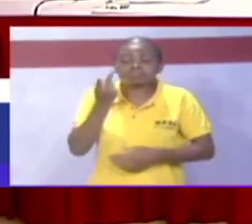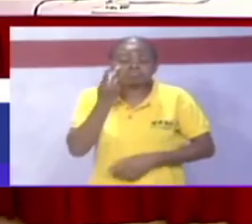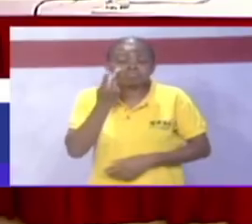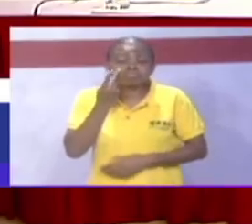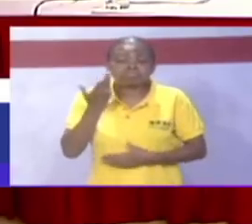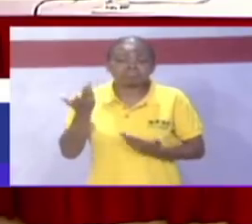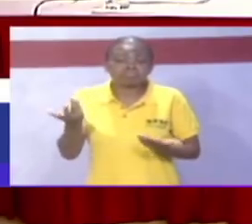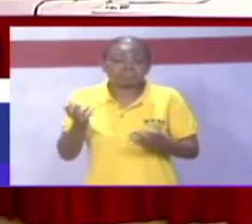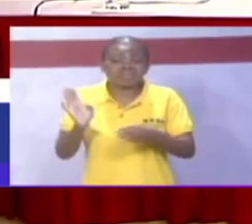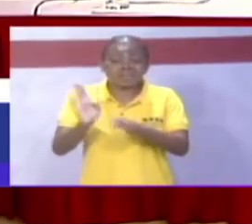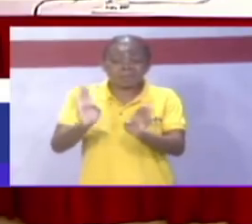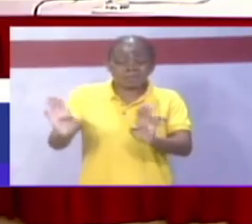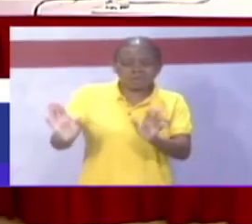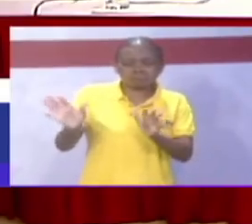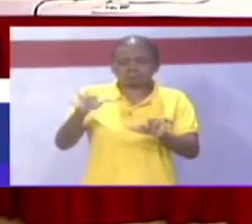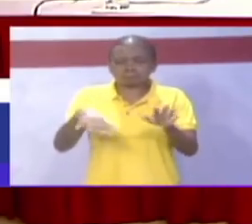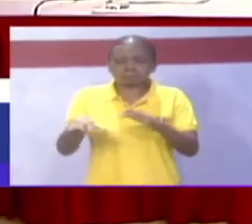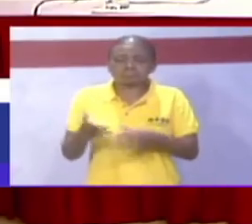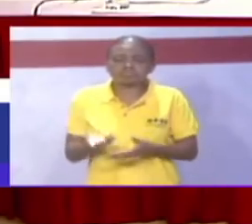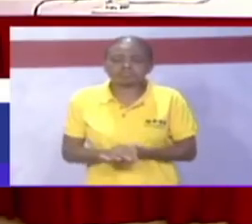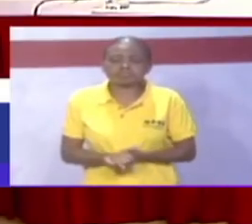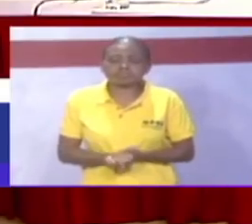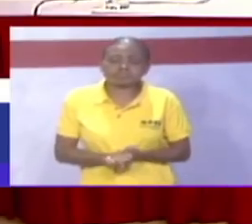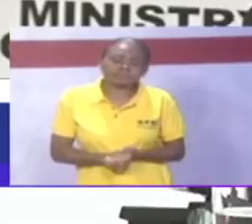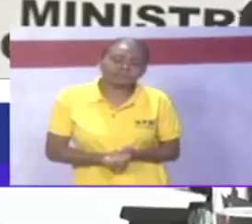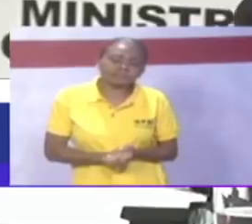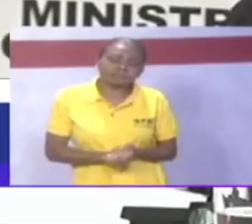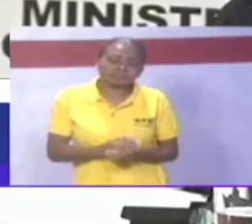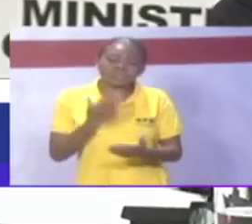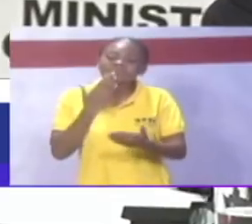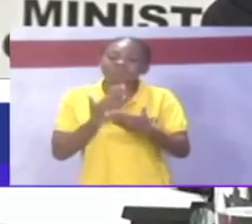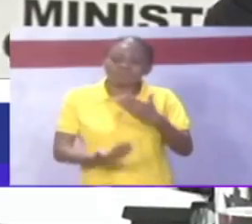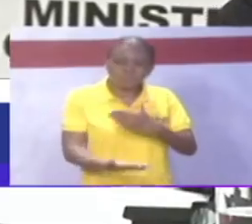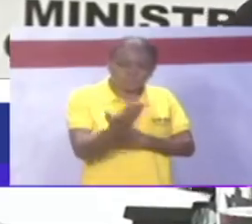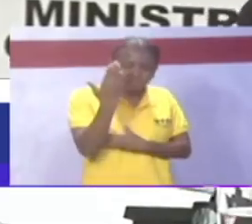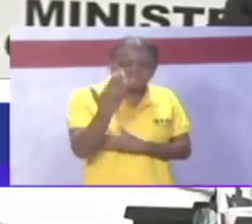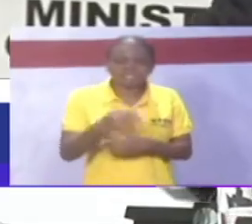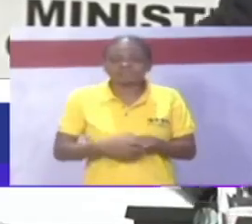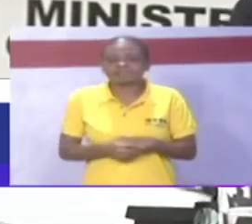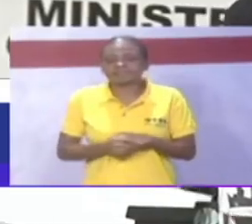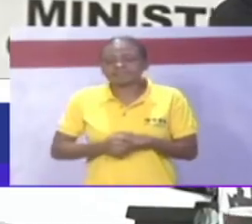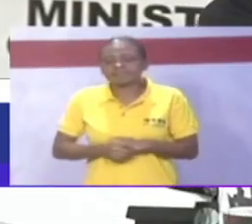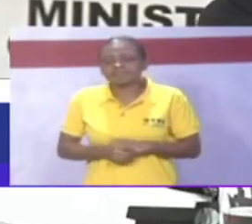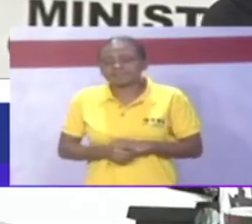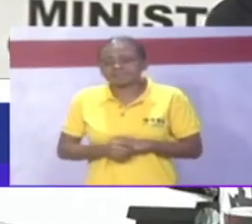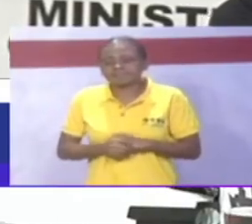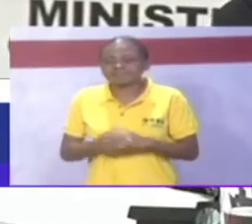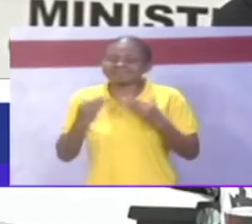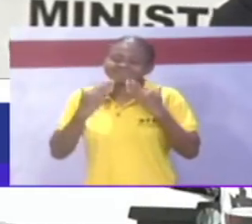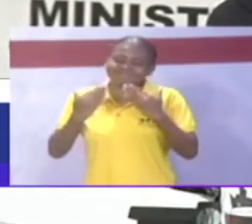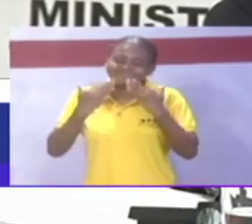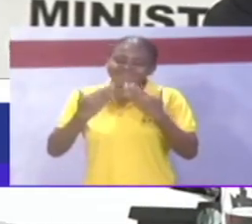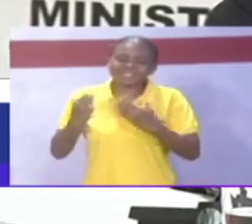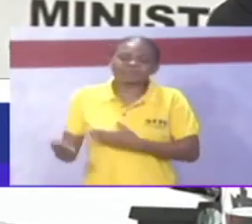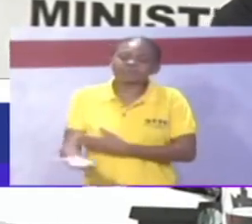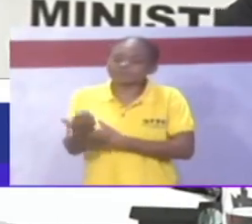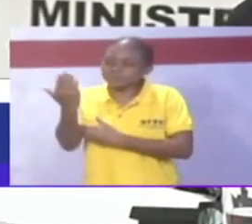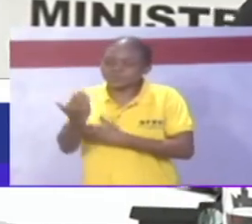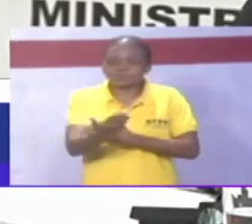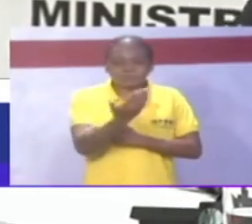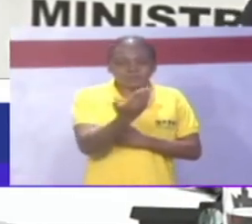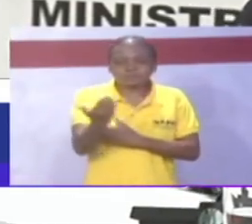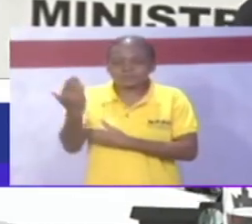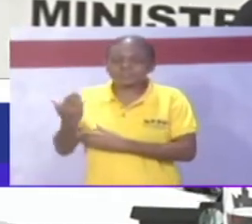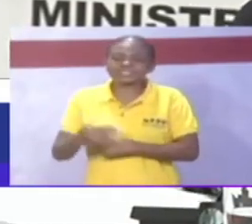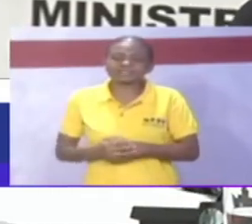of COVID-19 in our population. Morning, Dr. Hines. Good morning. Thank you, Mr. Alexander. Good morning to the CMO. Good morning to Mr. Teixeira.